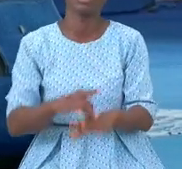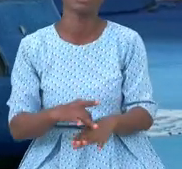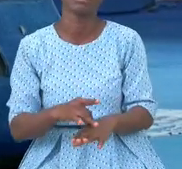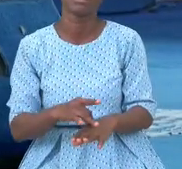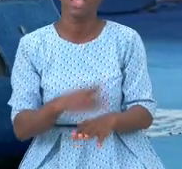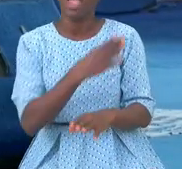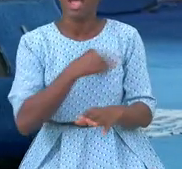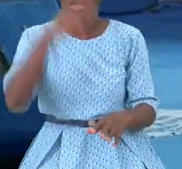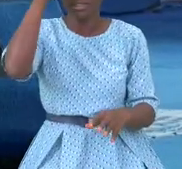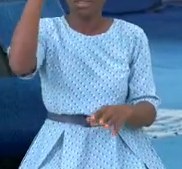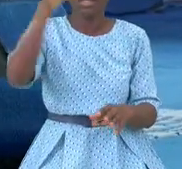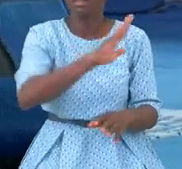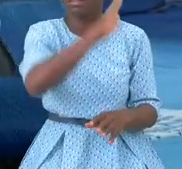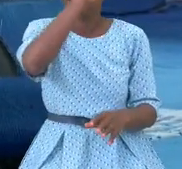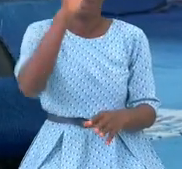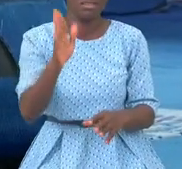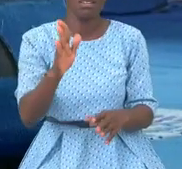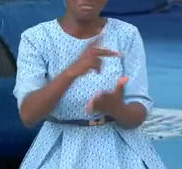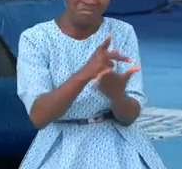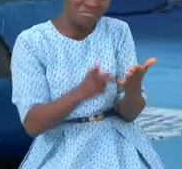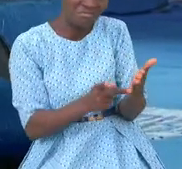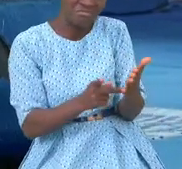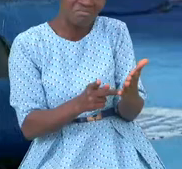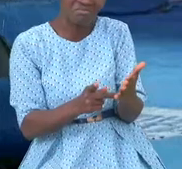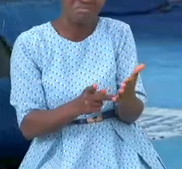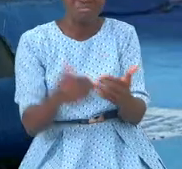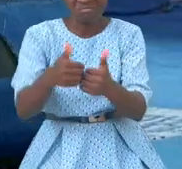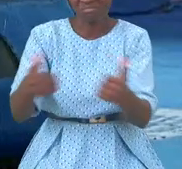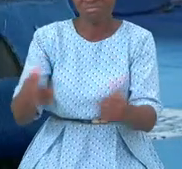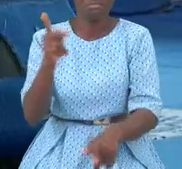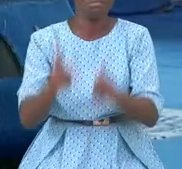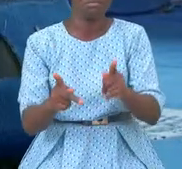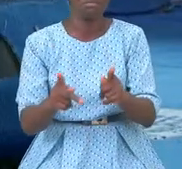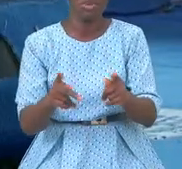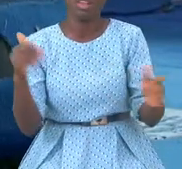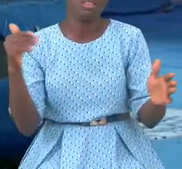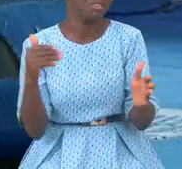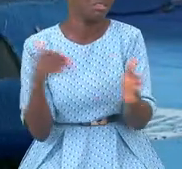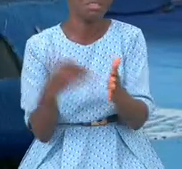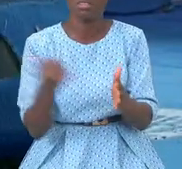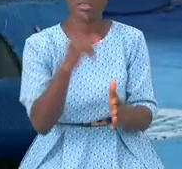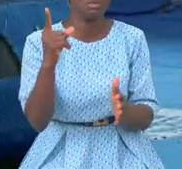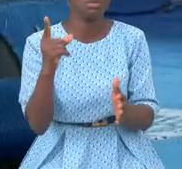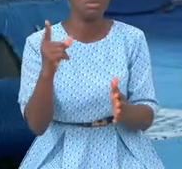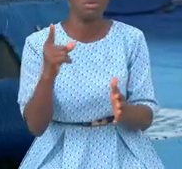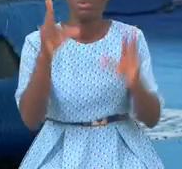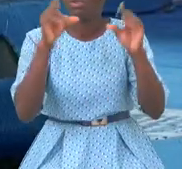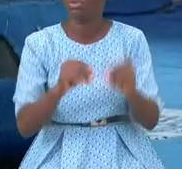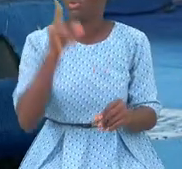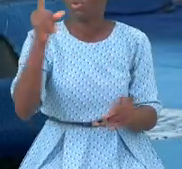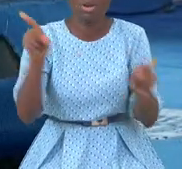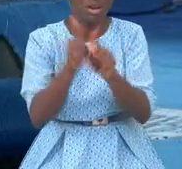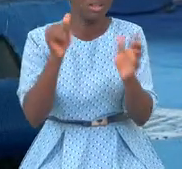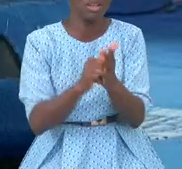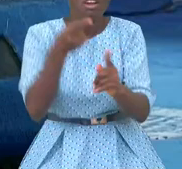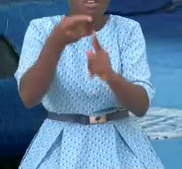discriminated against anyone. Nobody like that from the foundation of this world until